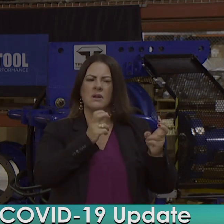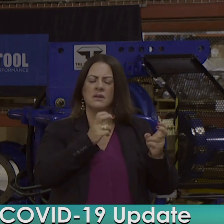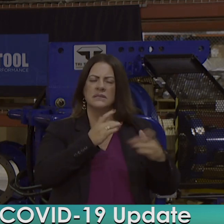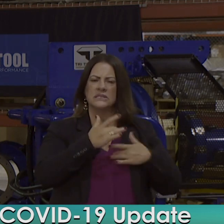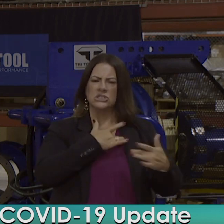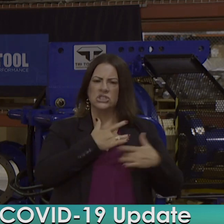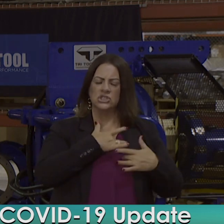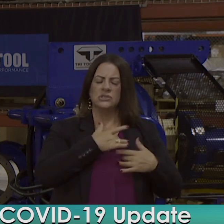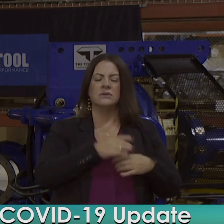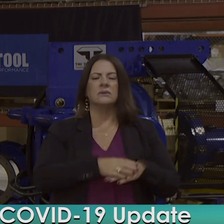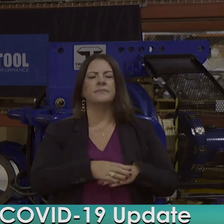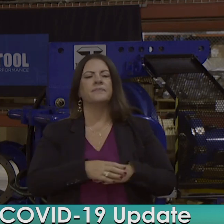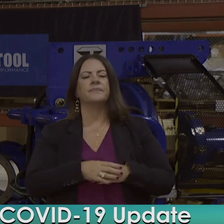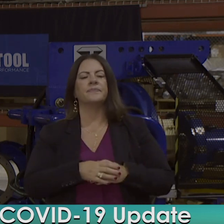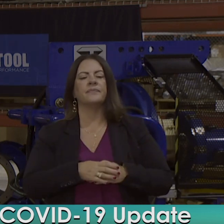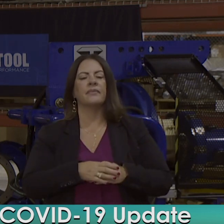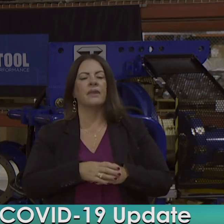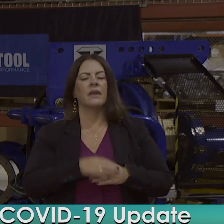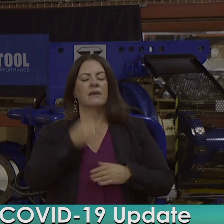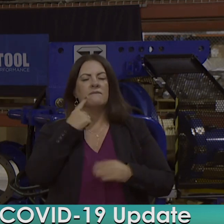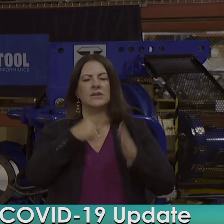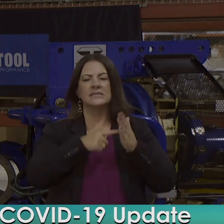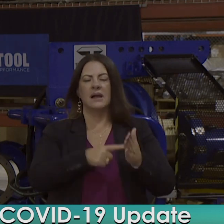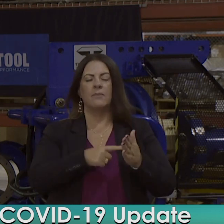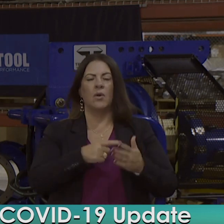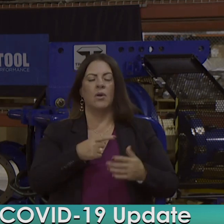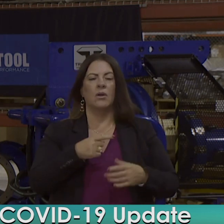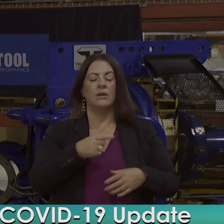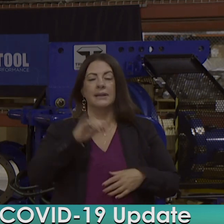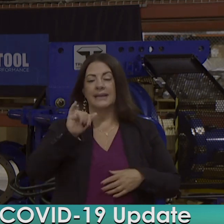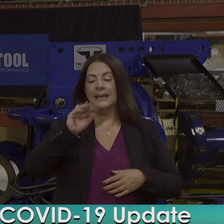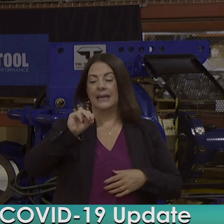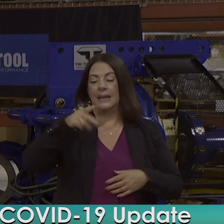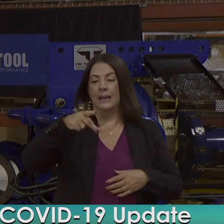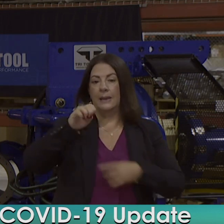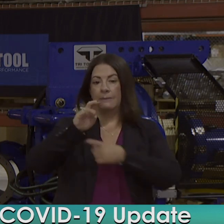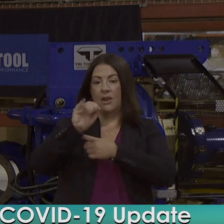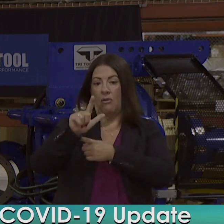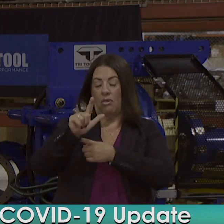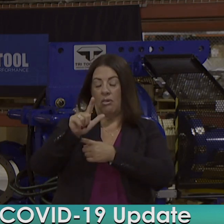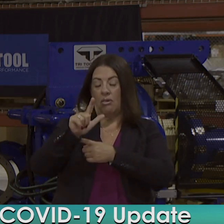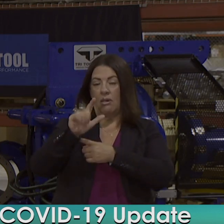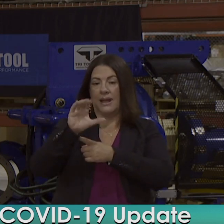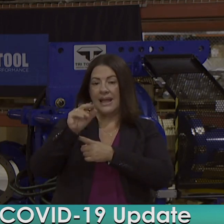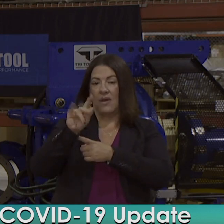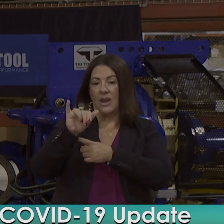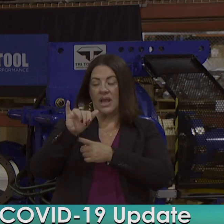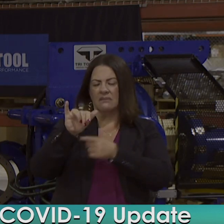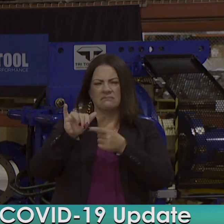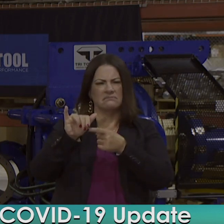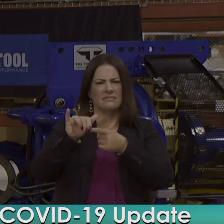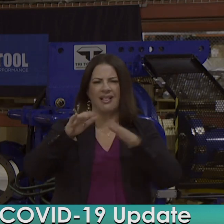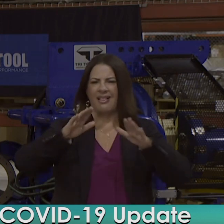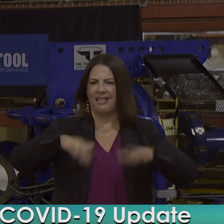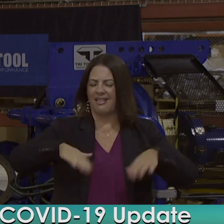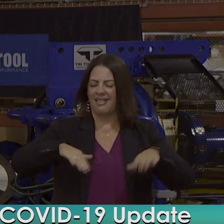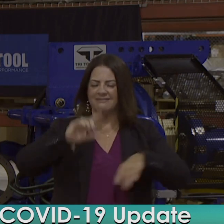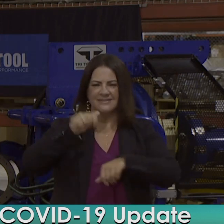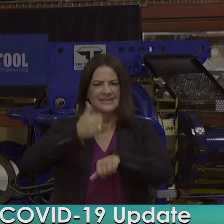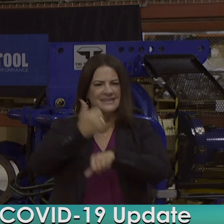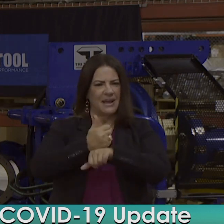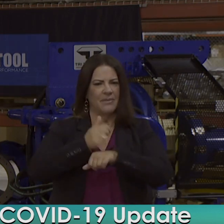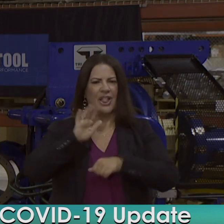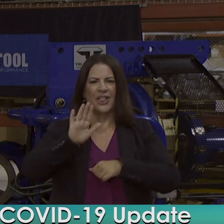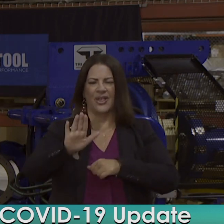have attested. I'll give you an example. Imperial County has never moved forward with an attestation because they